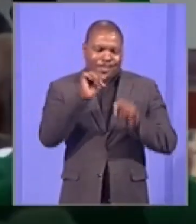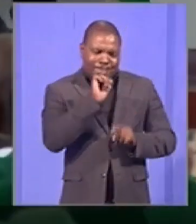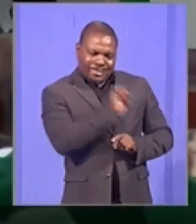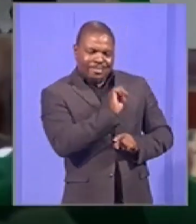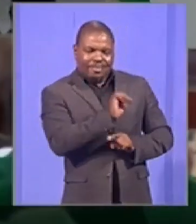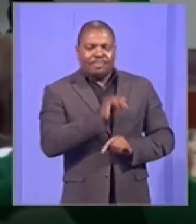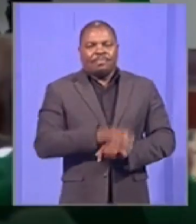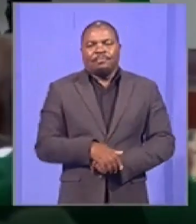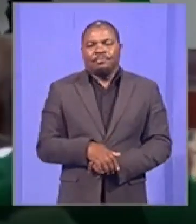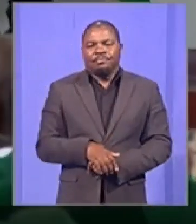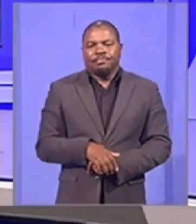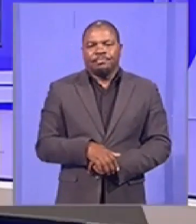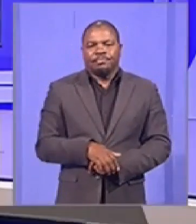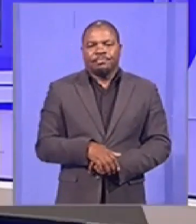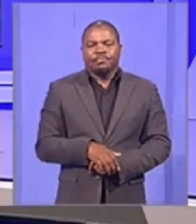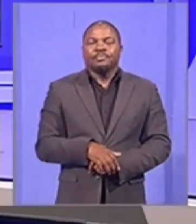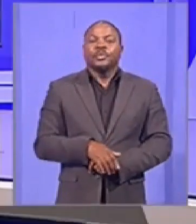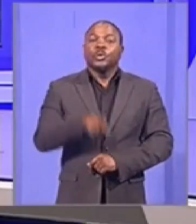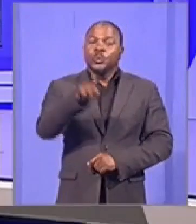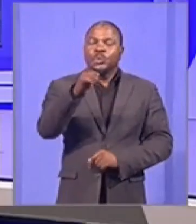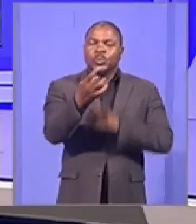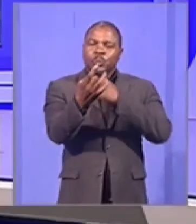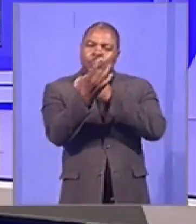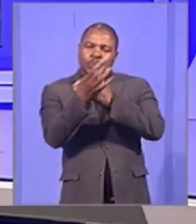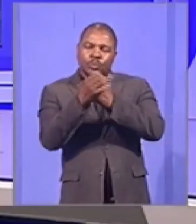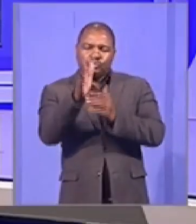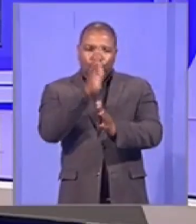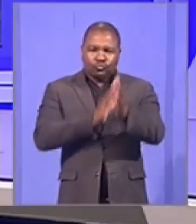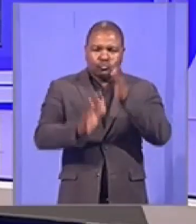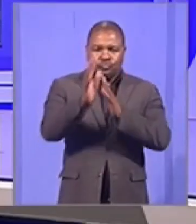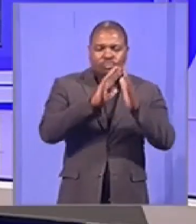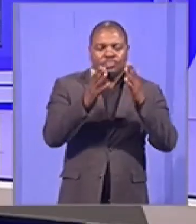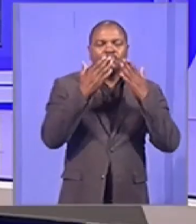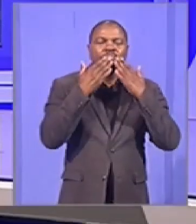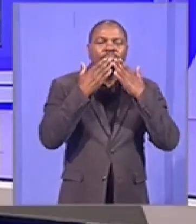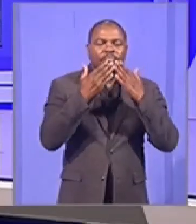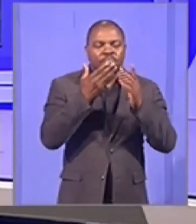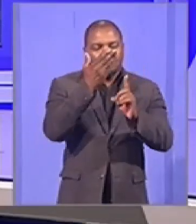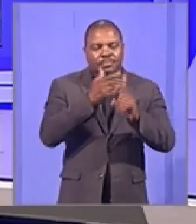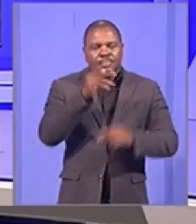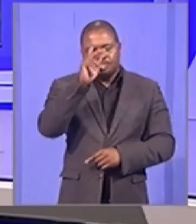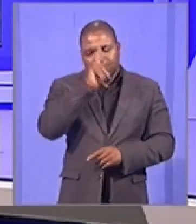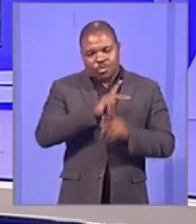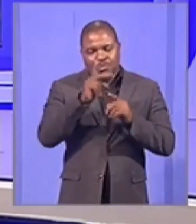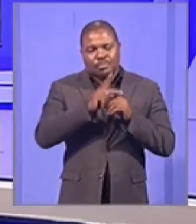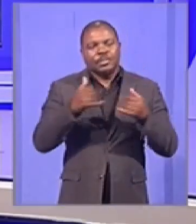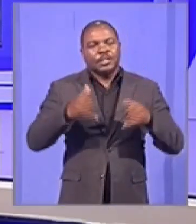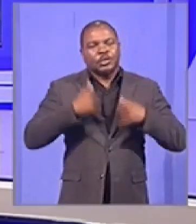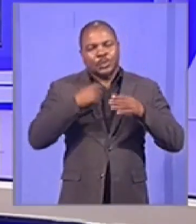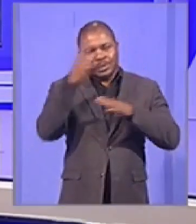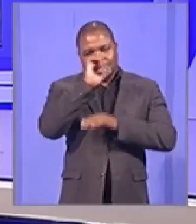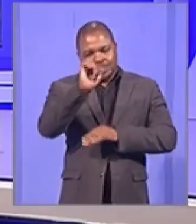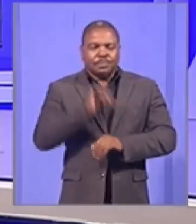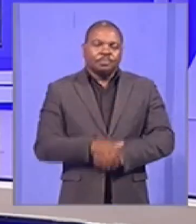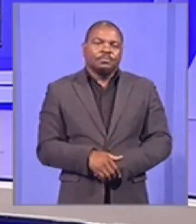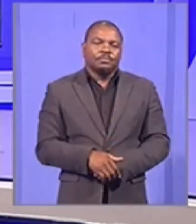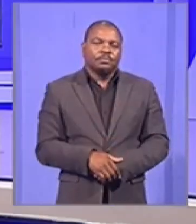bona. Re lebogetse tshedimosetso eo ya gago mo prof, tlhola sentle, re lebogela go nna teng ga